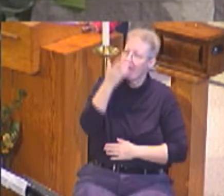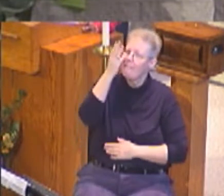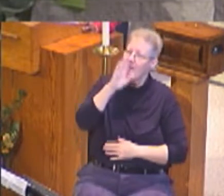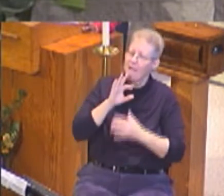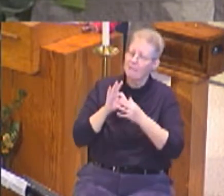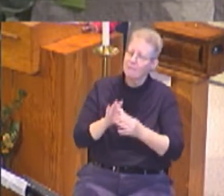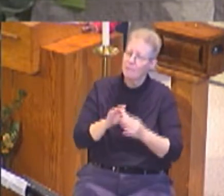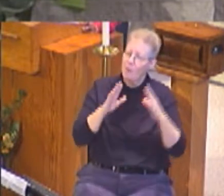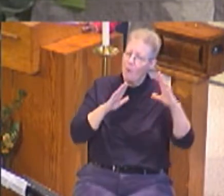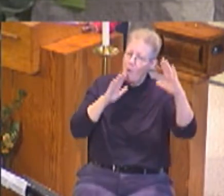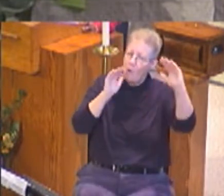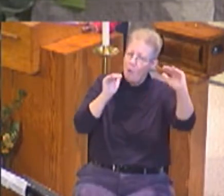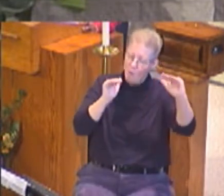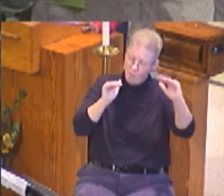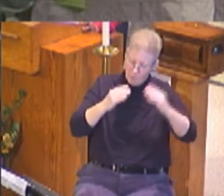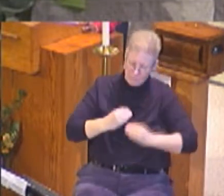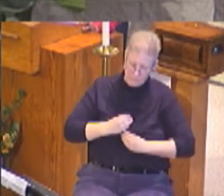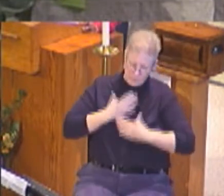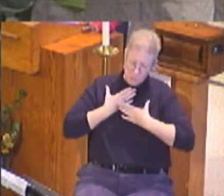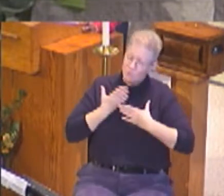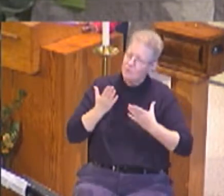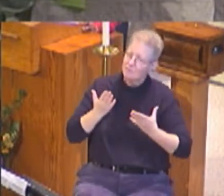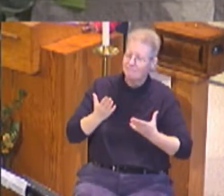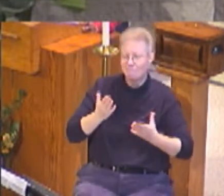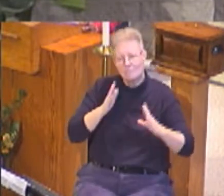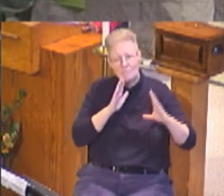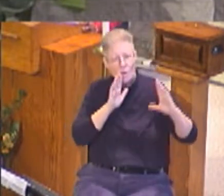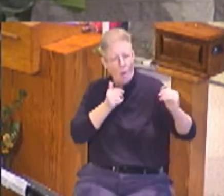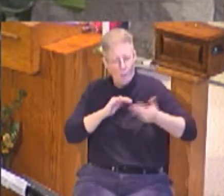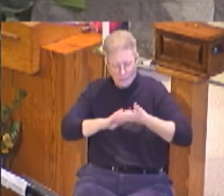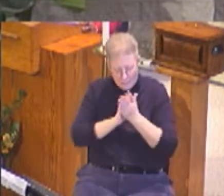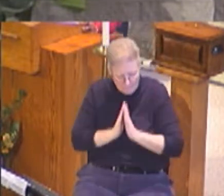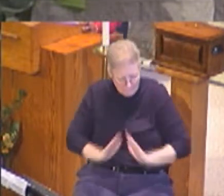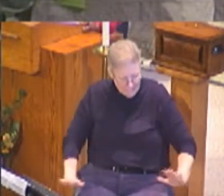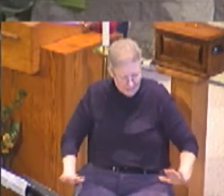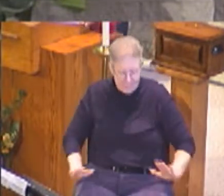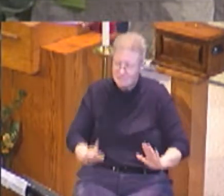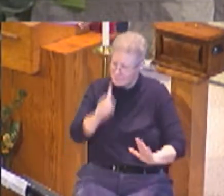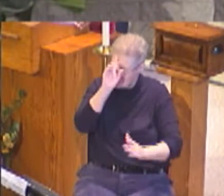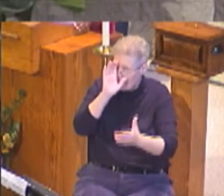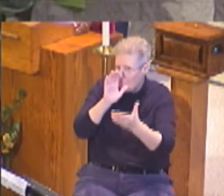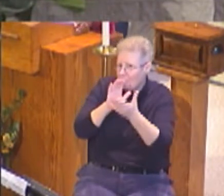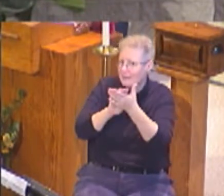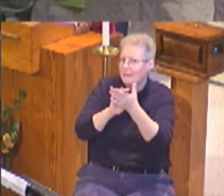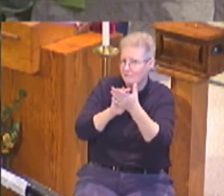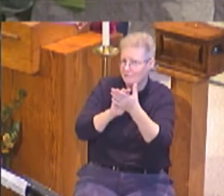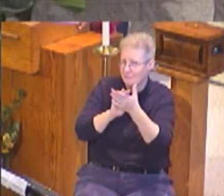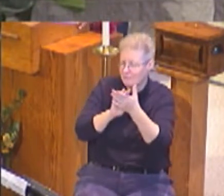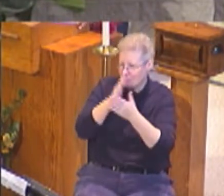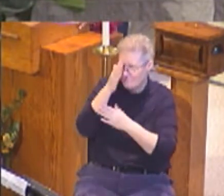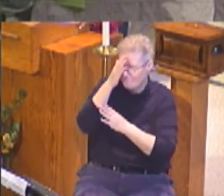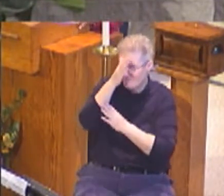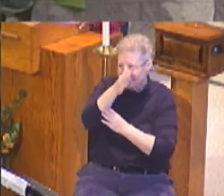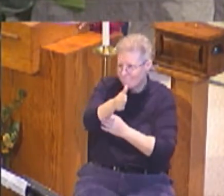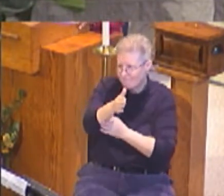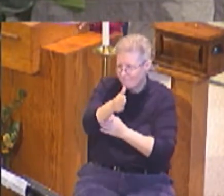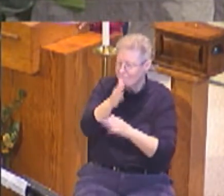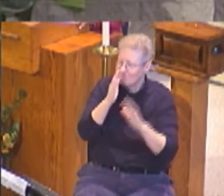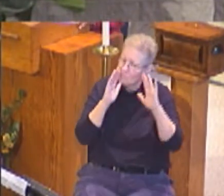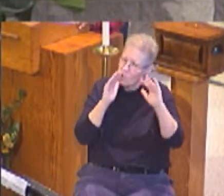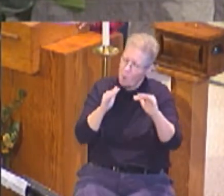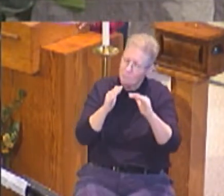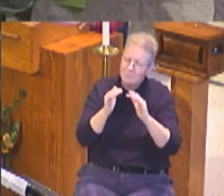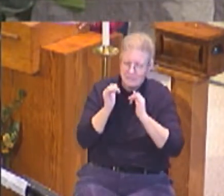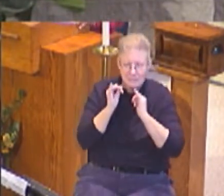in believing, so that you may abound in hope by the power of the Holy Spirit." The